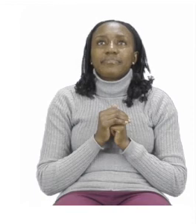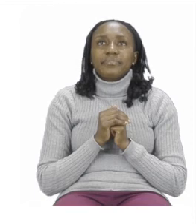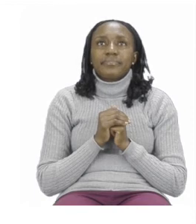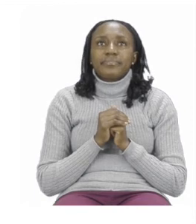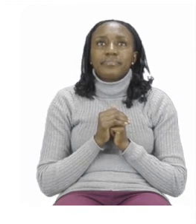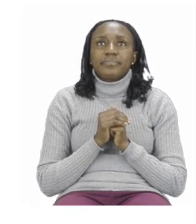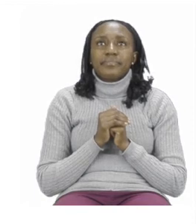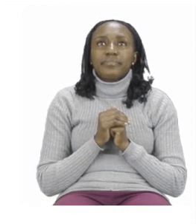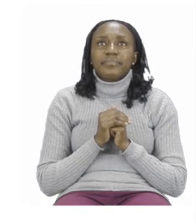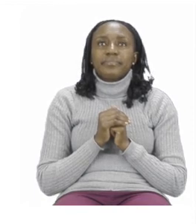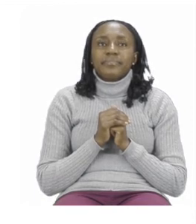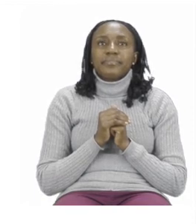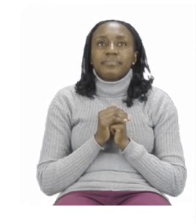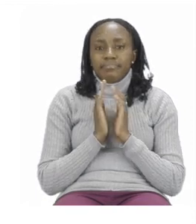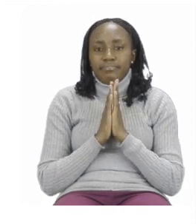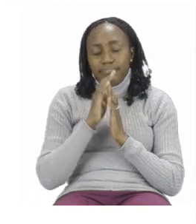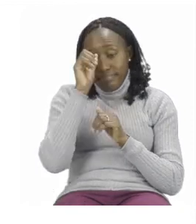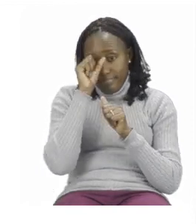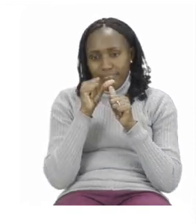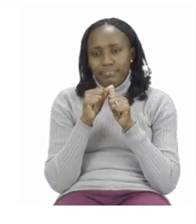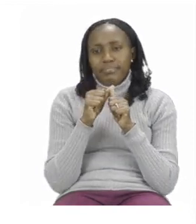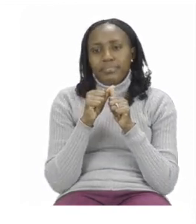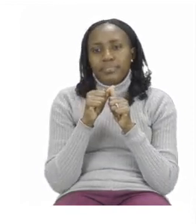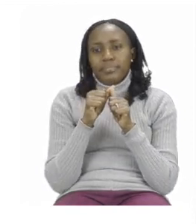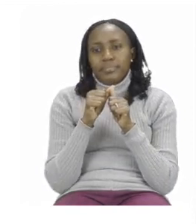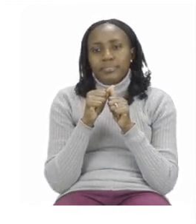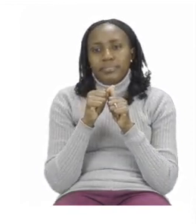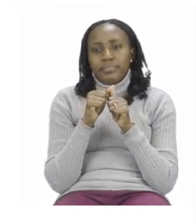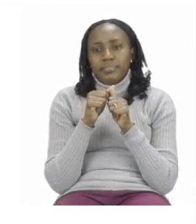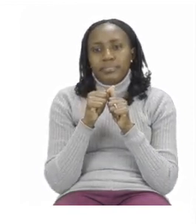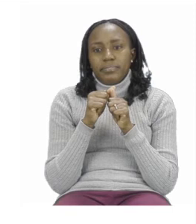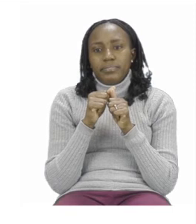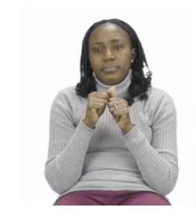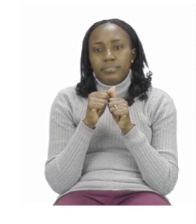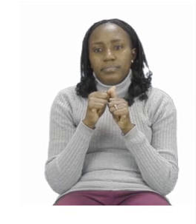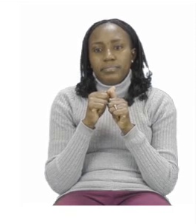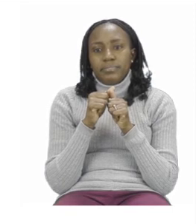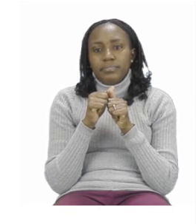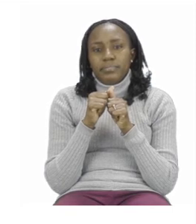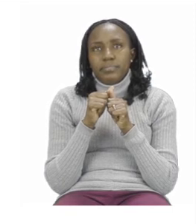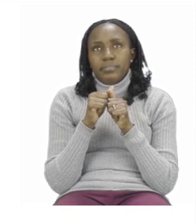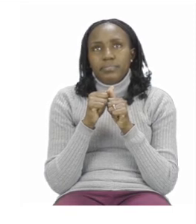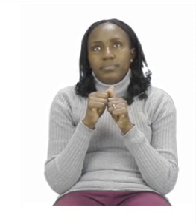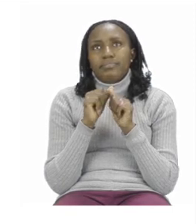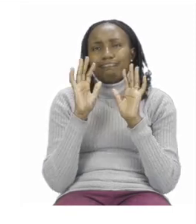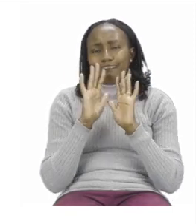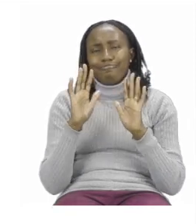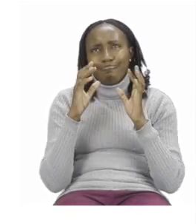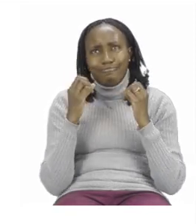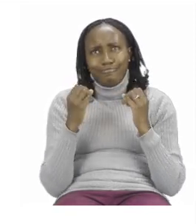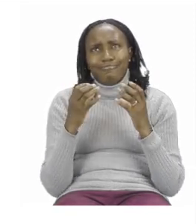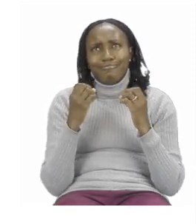and girls, remember we have lots and lots of coloring to do, so I hope you will